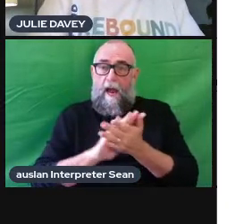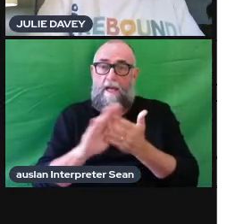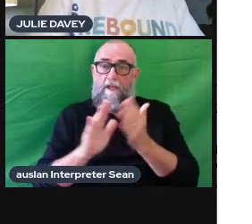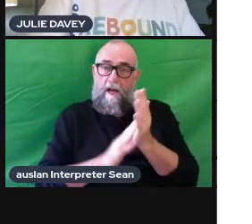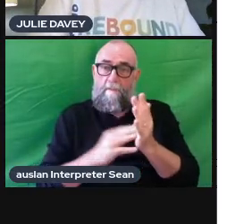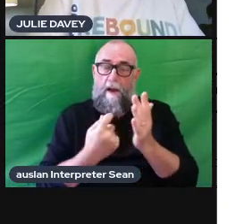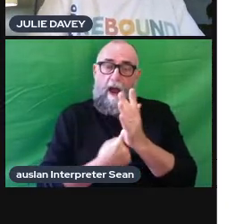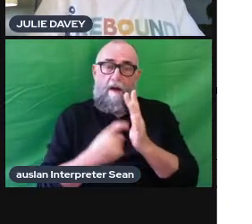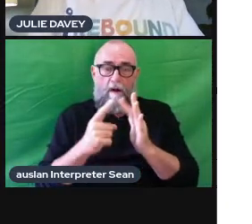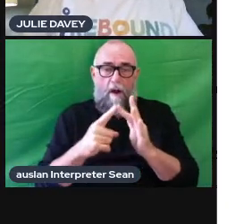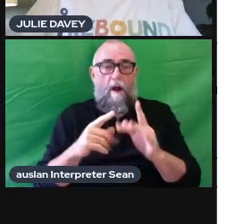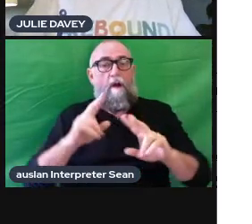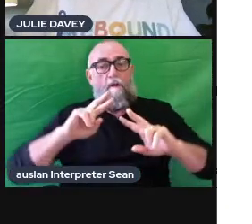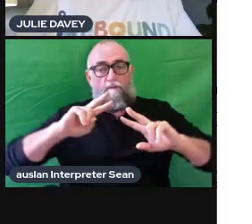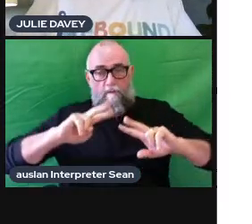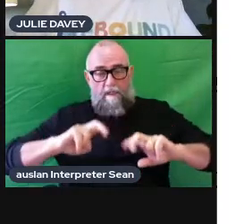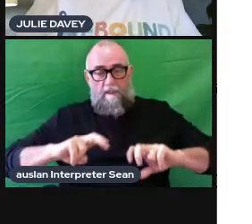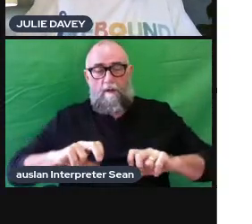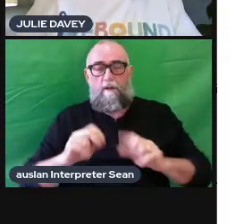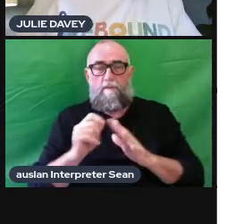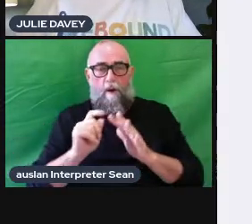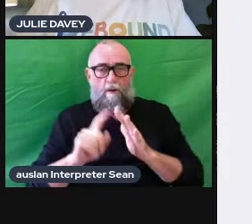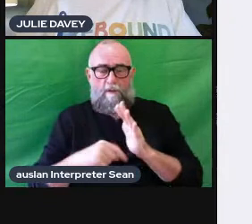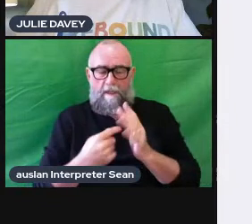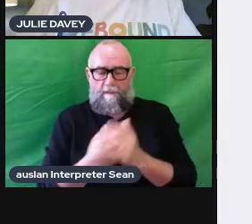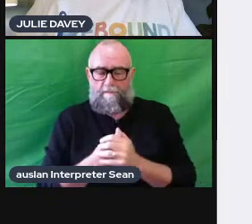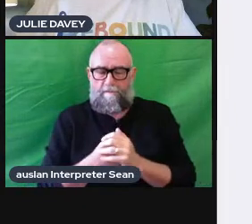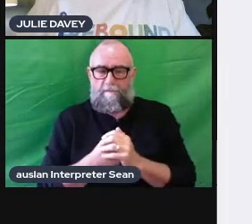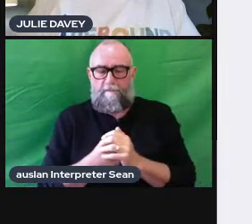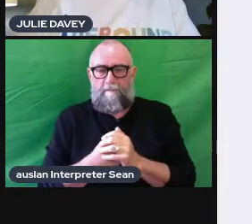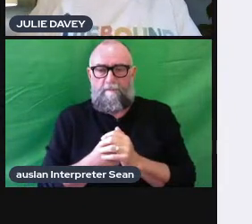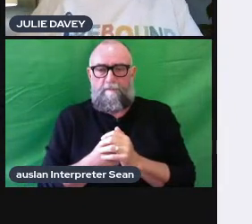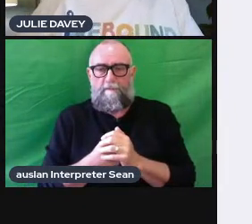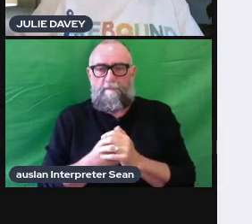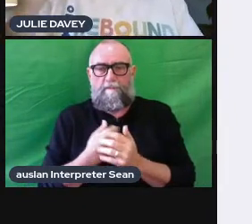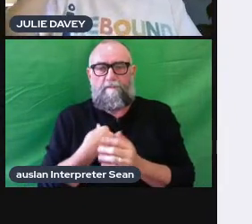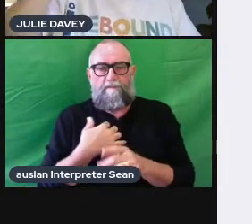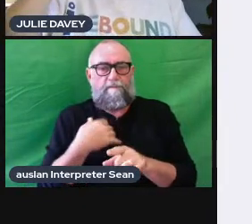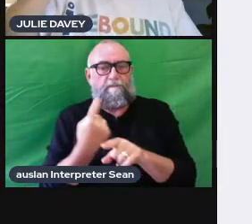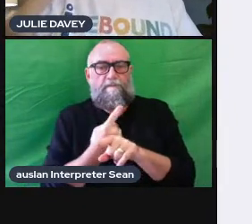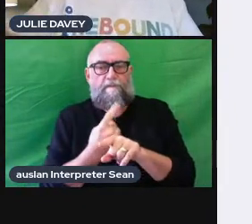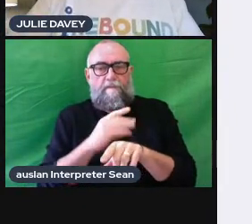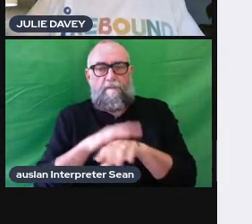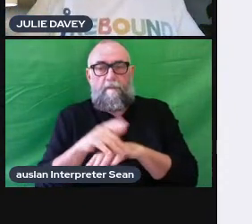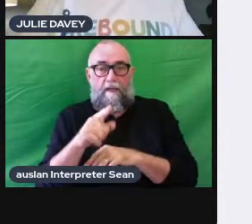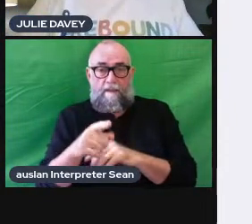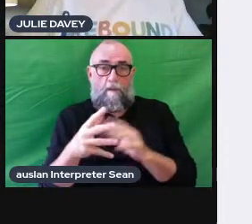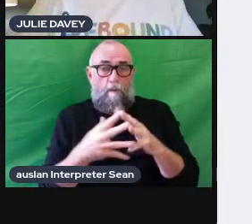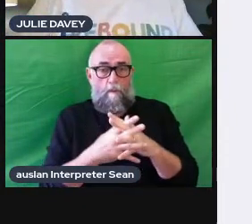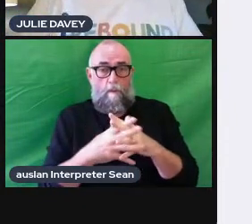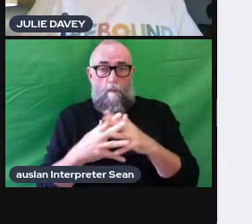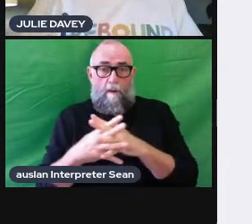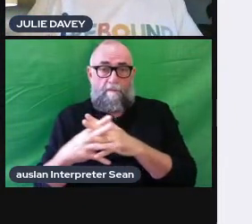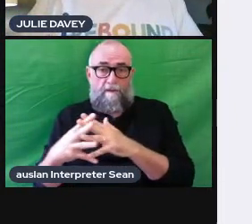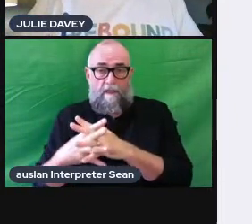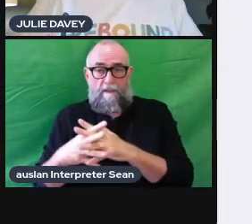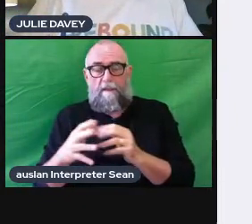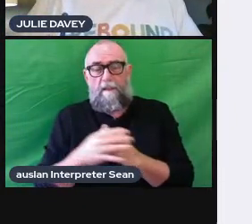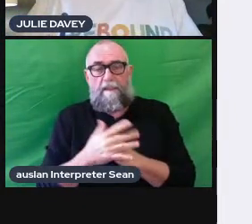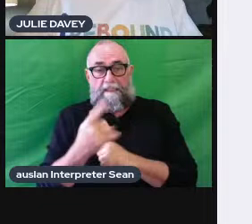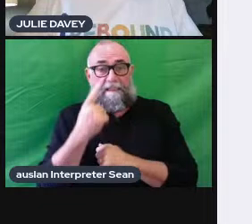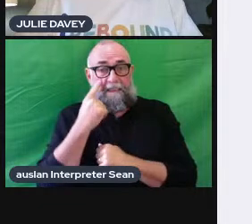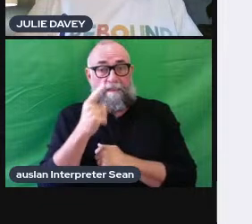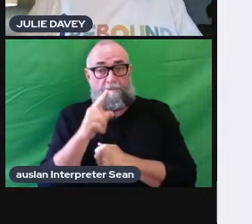about the website itself, if you haven't seen it. So you can see here, this is